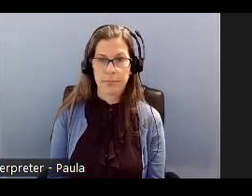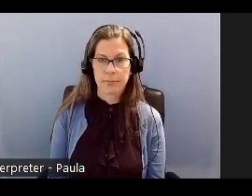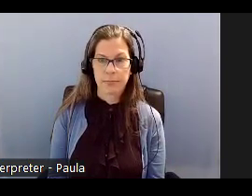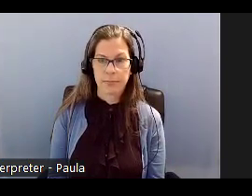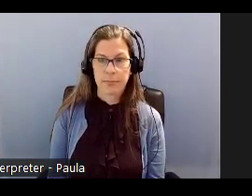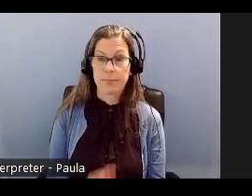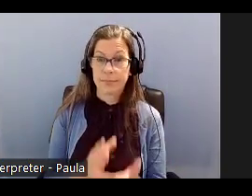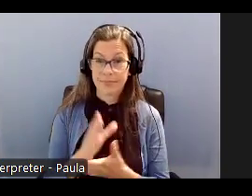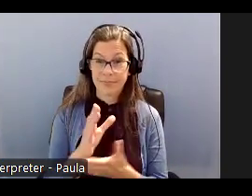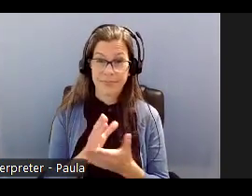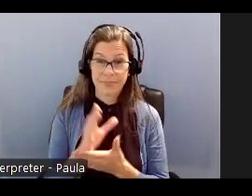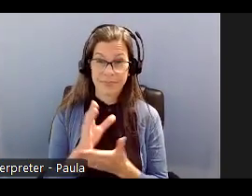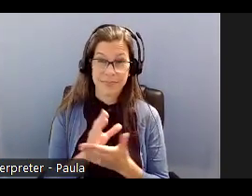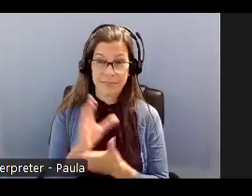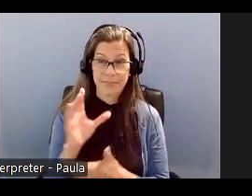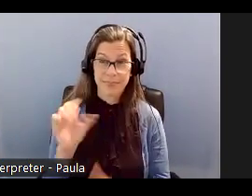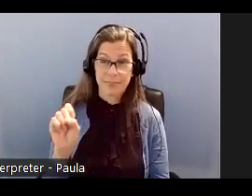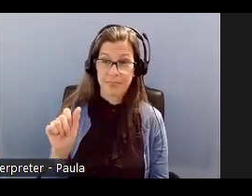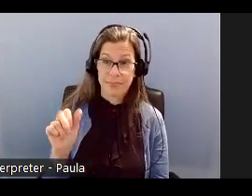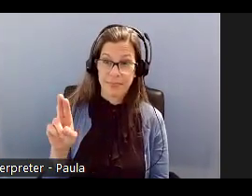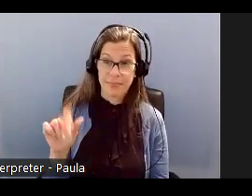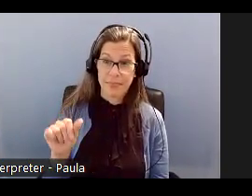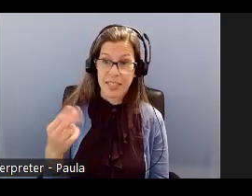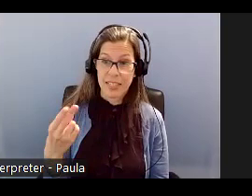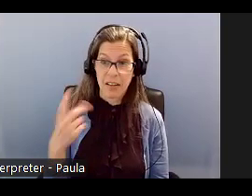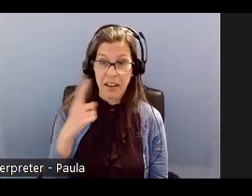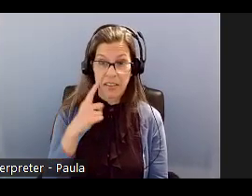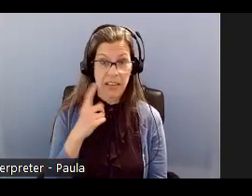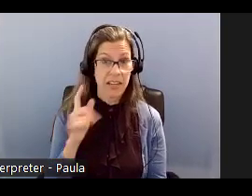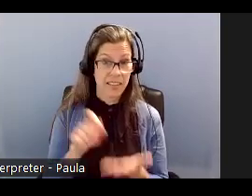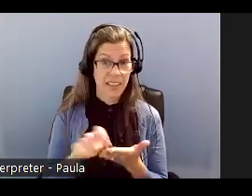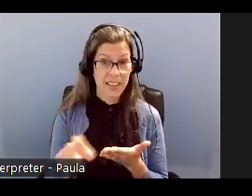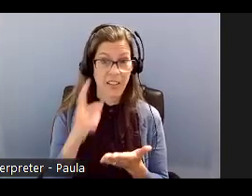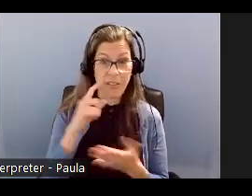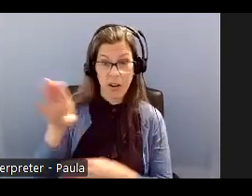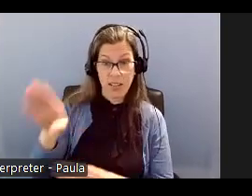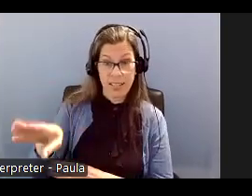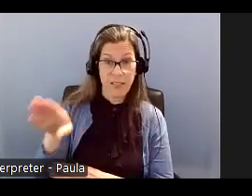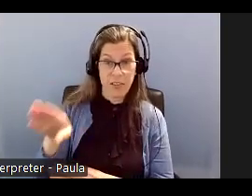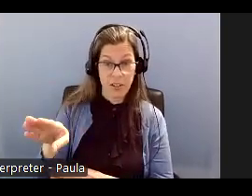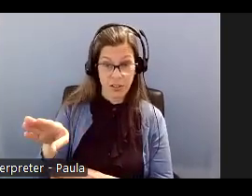All right. Sarah, I think we have covered it for this afternoon.